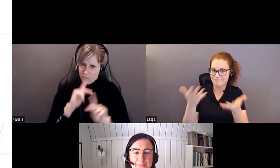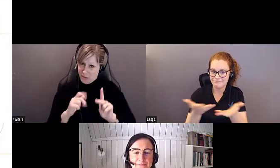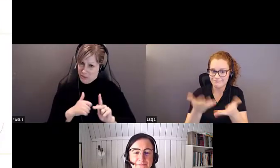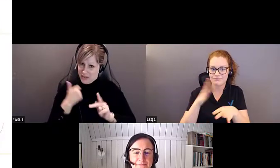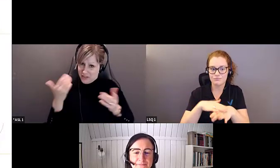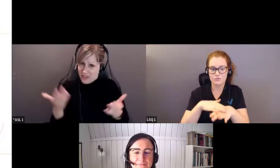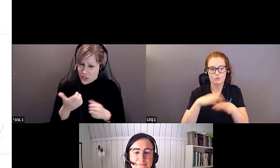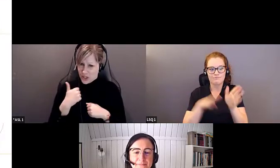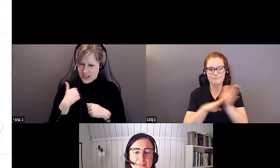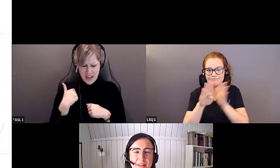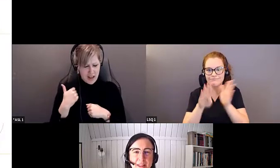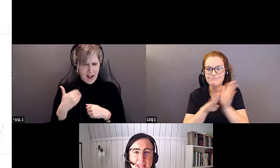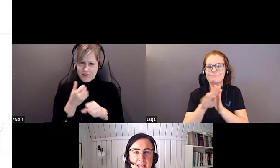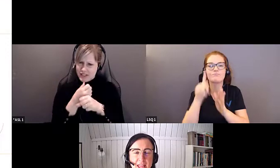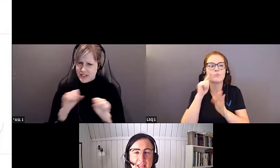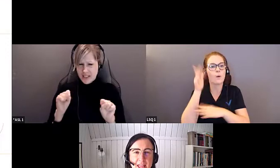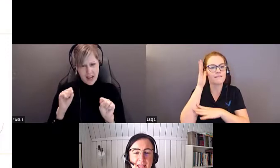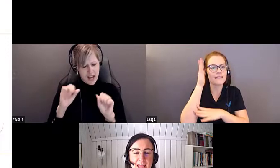healthcare.